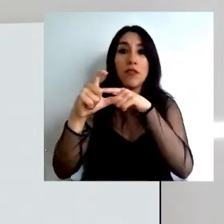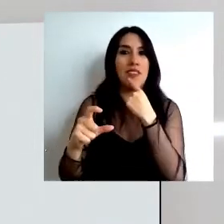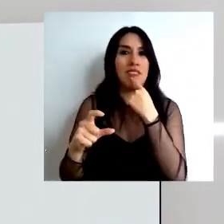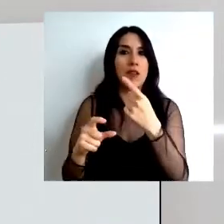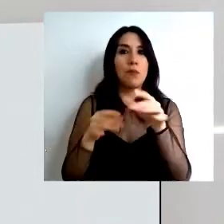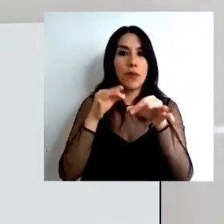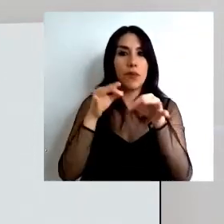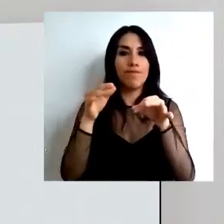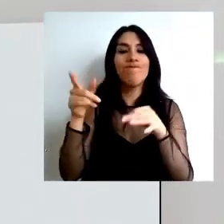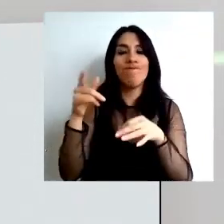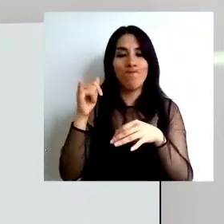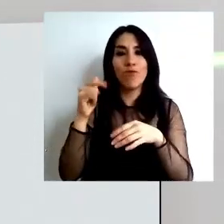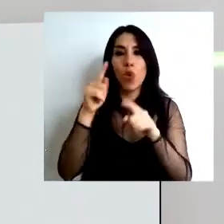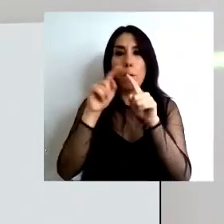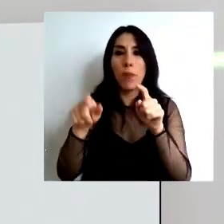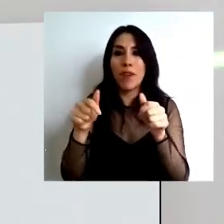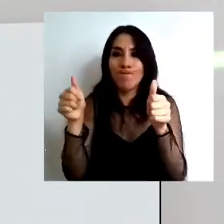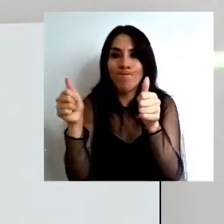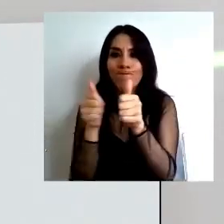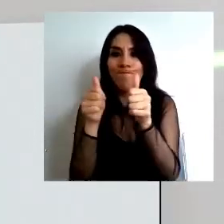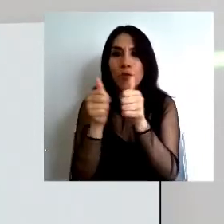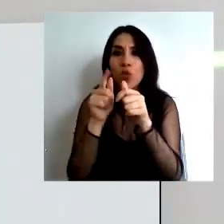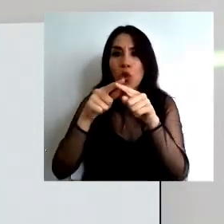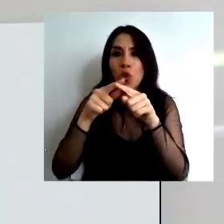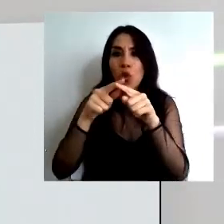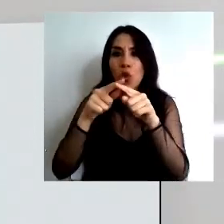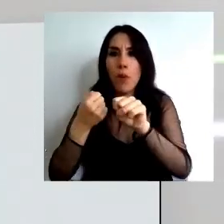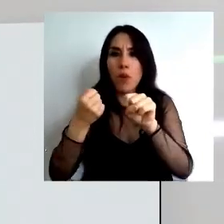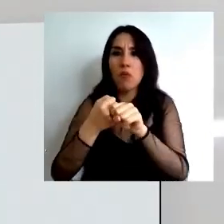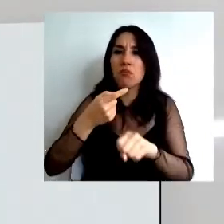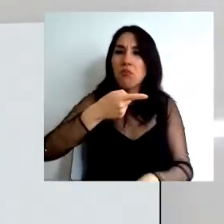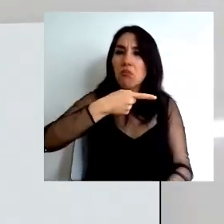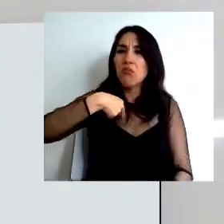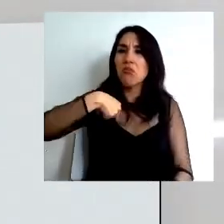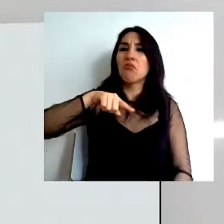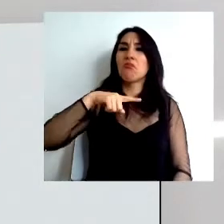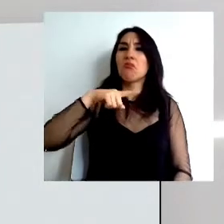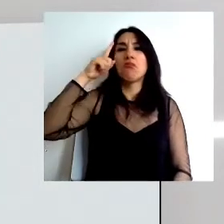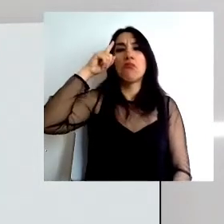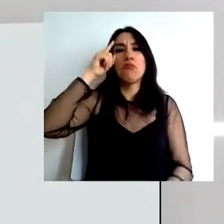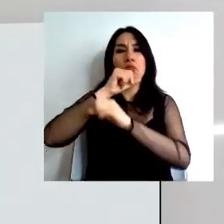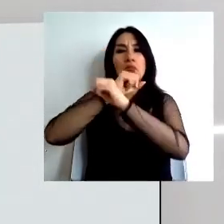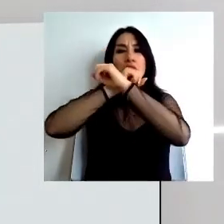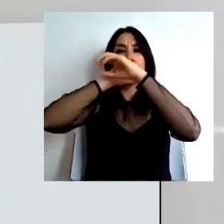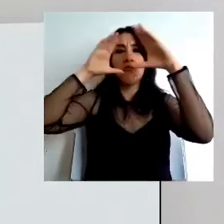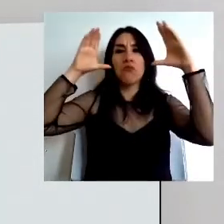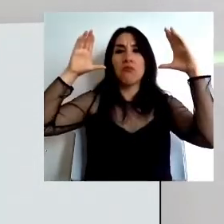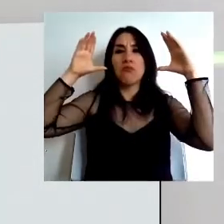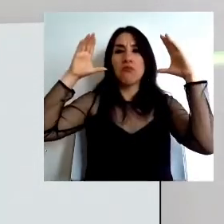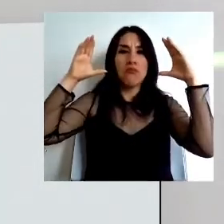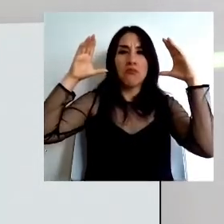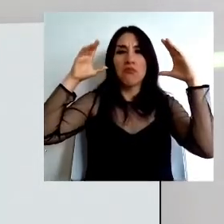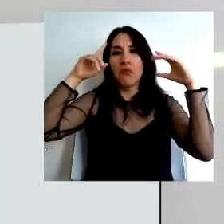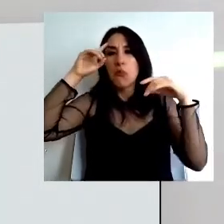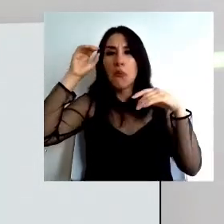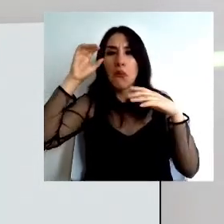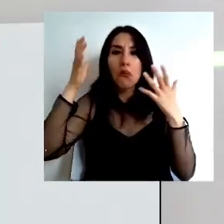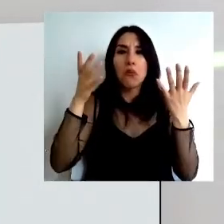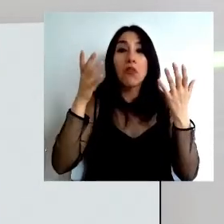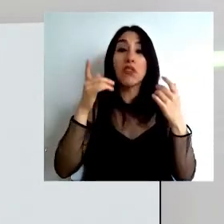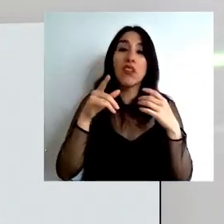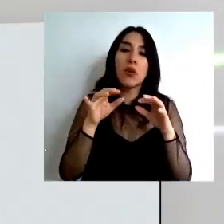one very important lever would be to make information comprehensible,